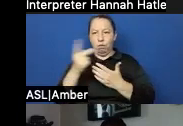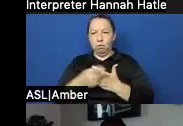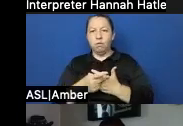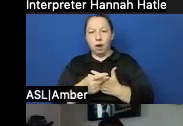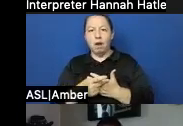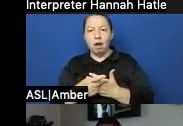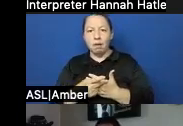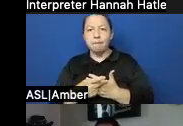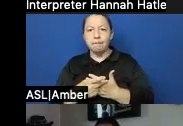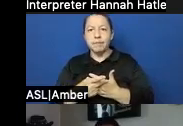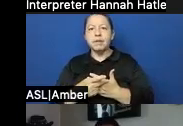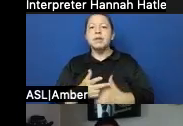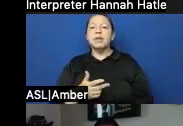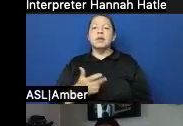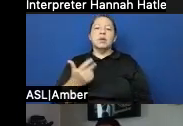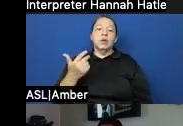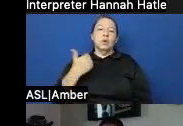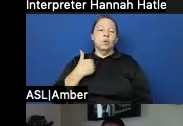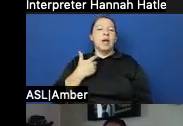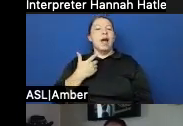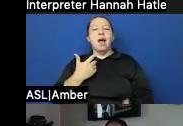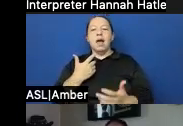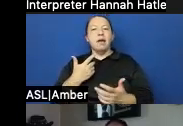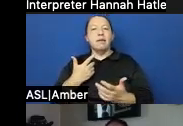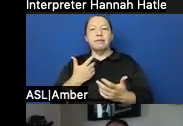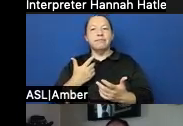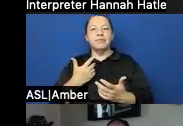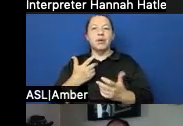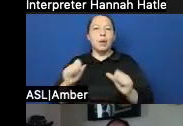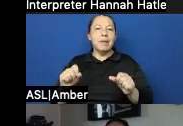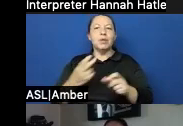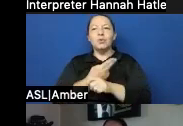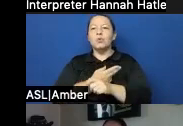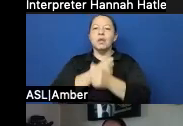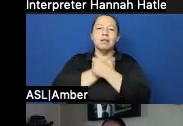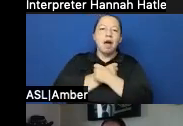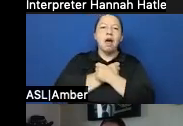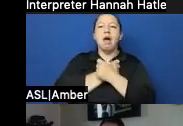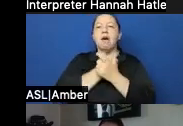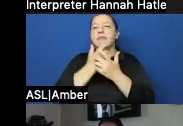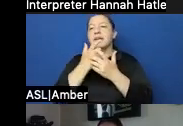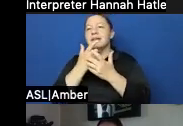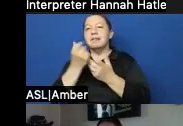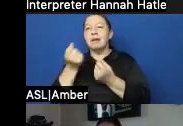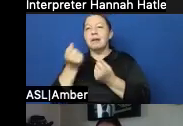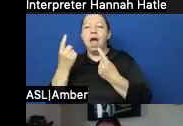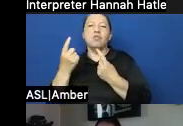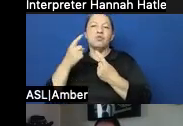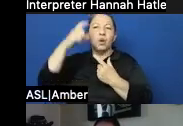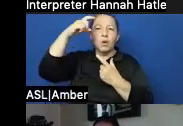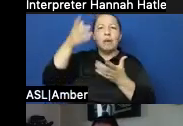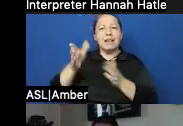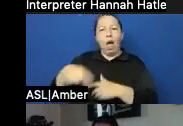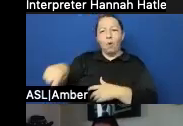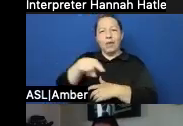we have these values of love, compassion, and bravery and wisdom, and like allowing them to say the words and define it as